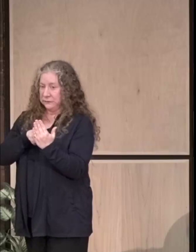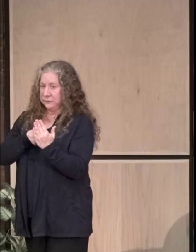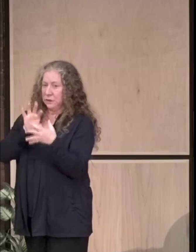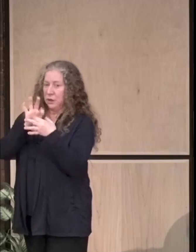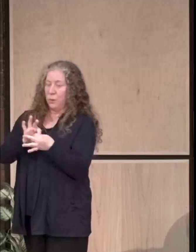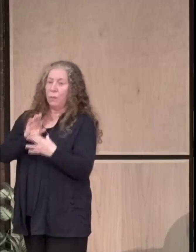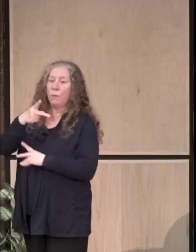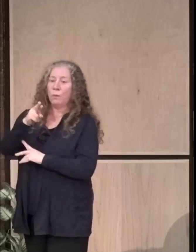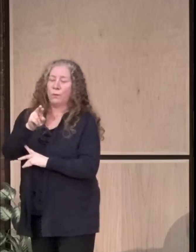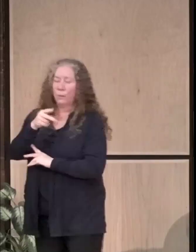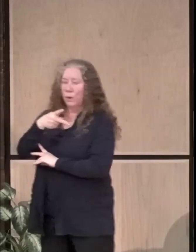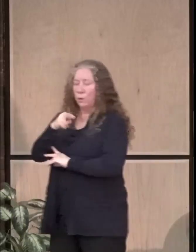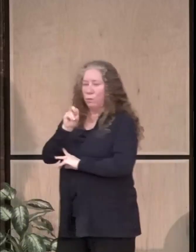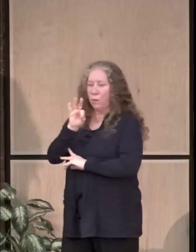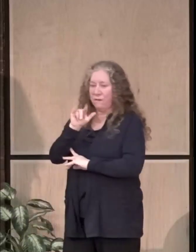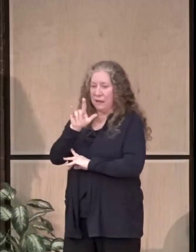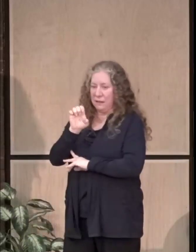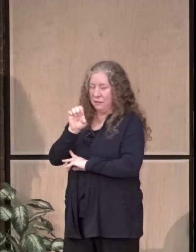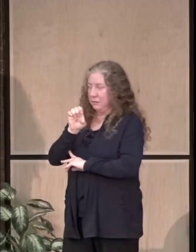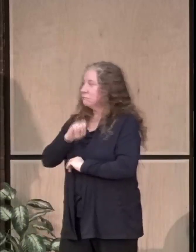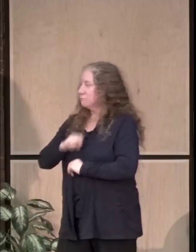his profile.